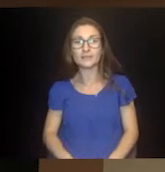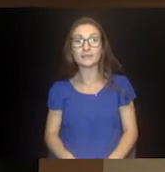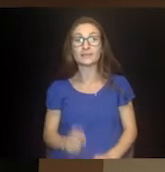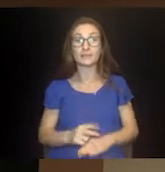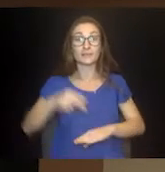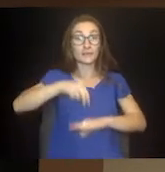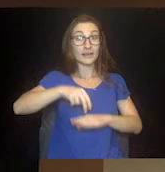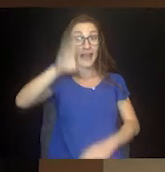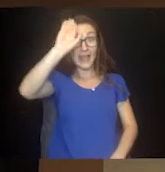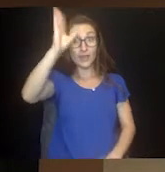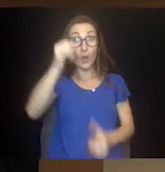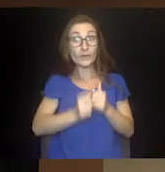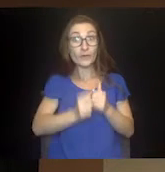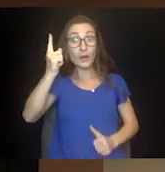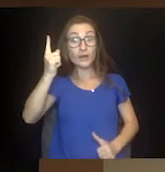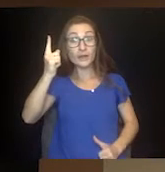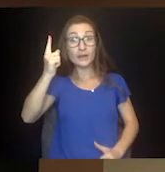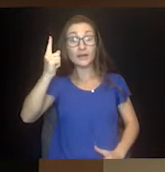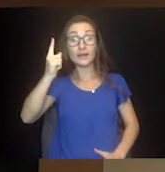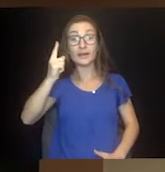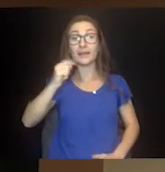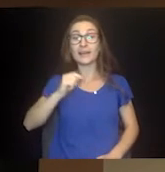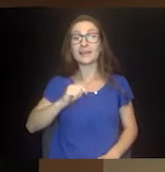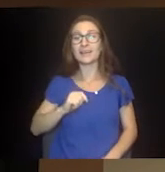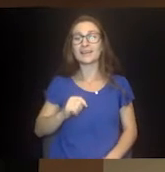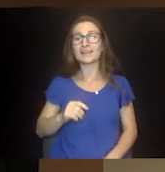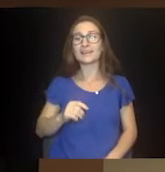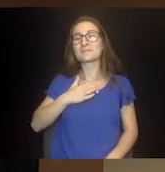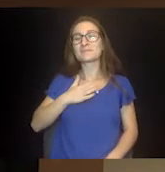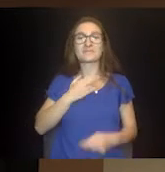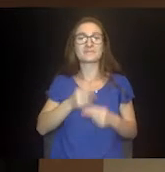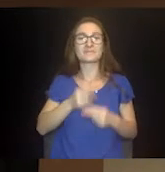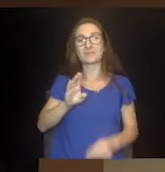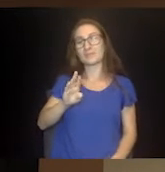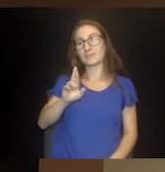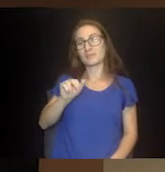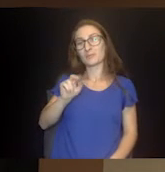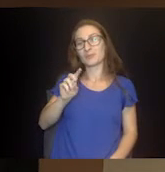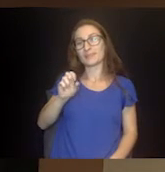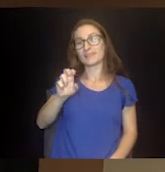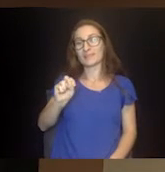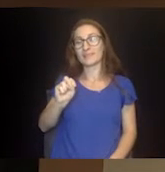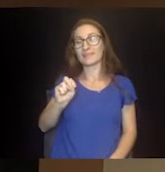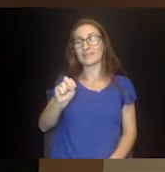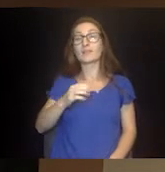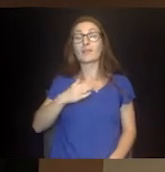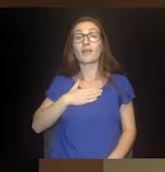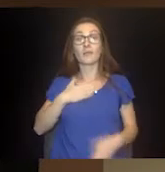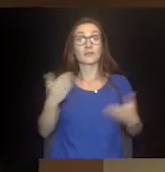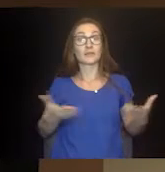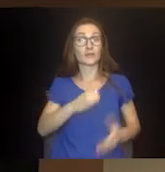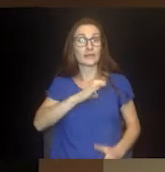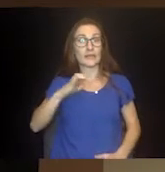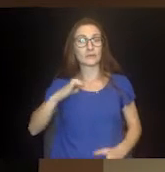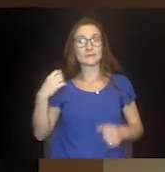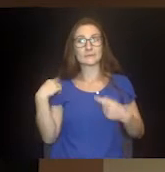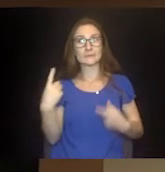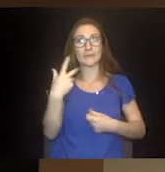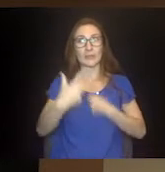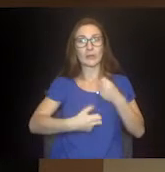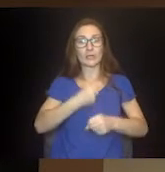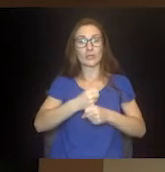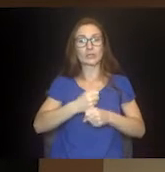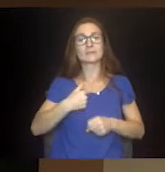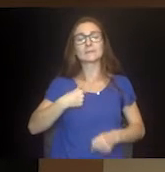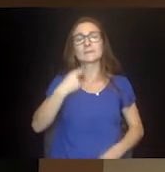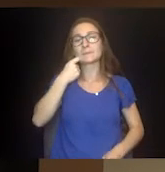I stand up? I can stand up. Okay. Hey, everyone. Oh, that's loud. Damn. My name's Brandon, as you know. I've been on the council